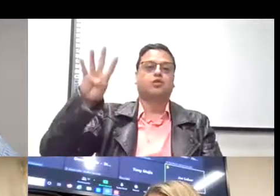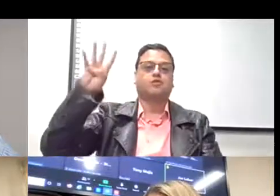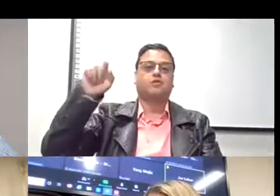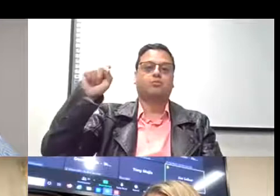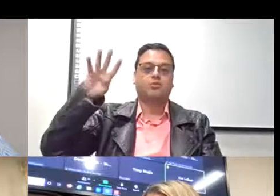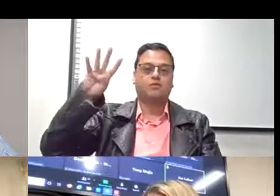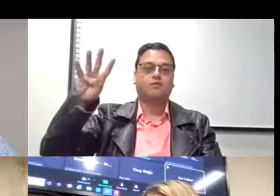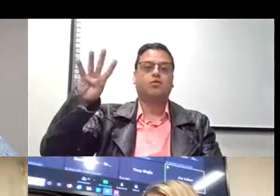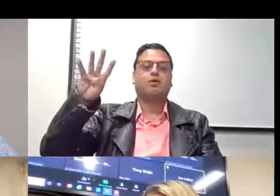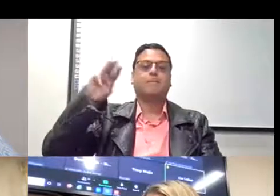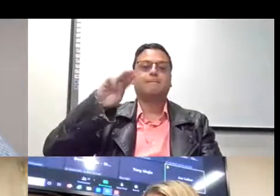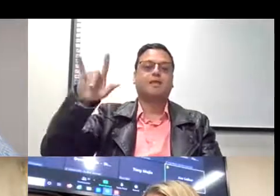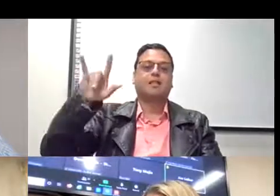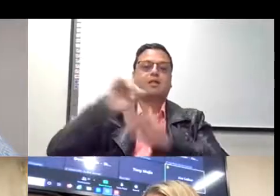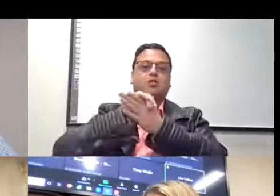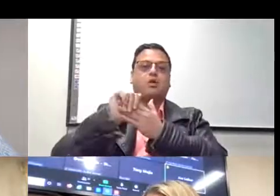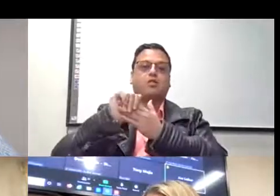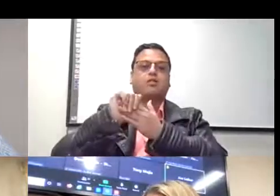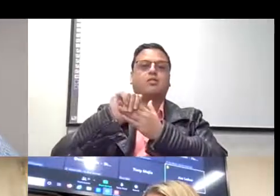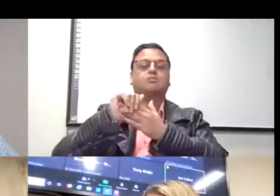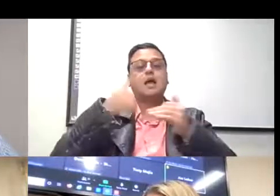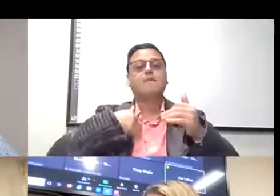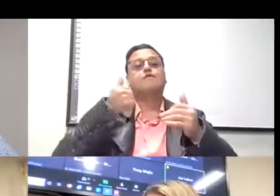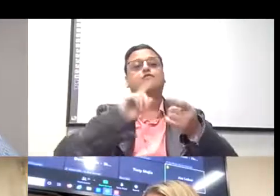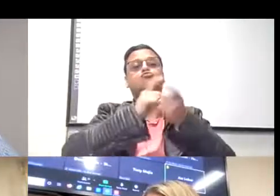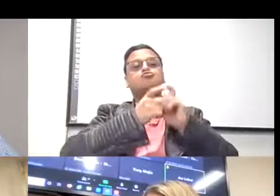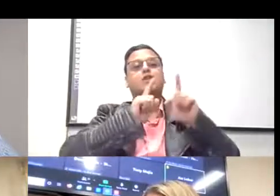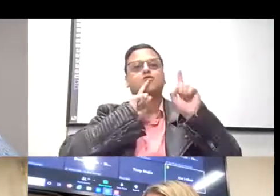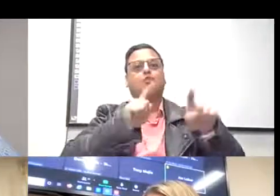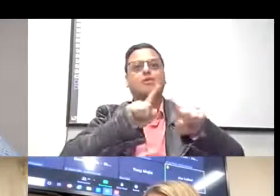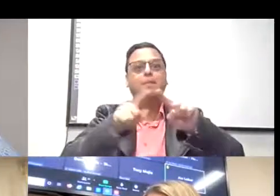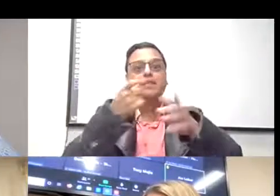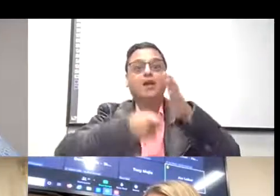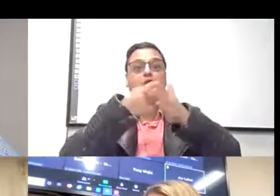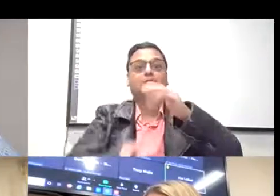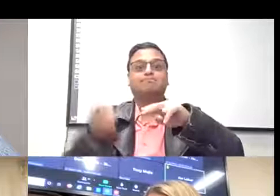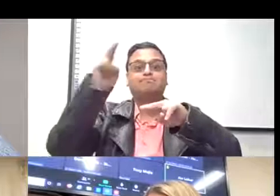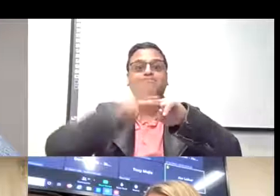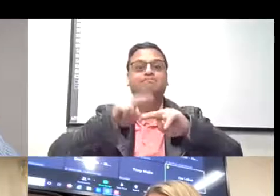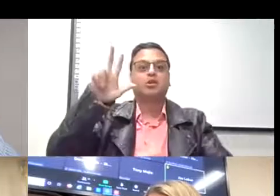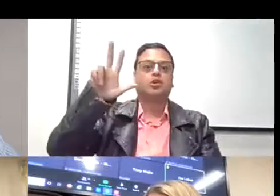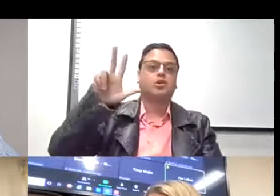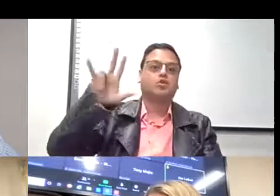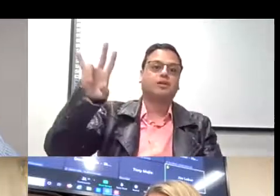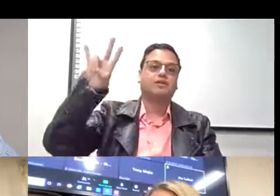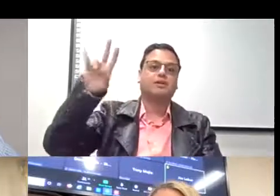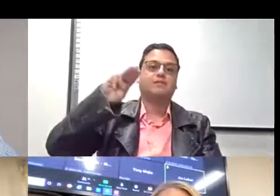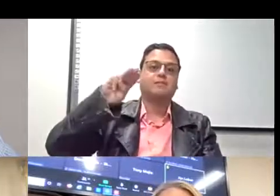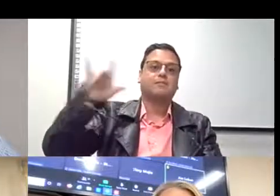million. It's had its few change orders that increased it to 37 million.